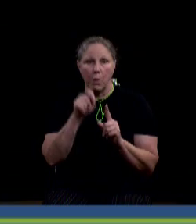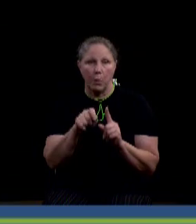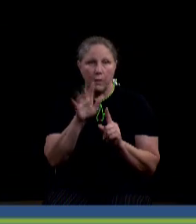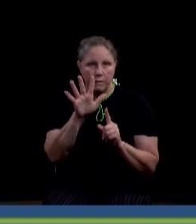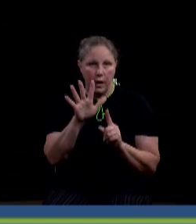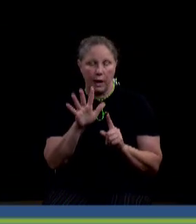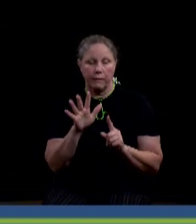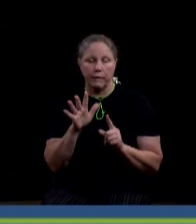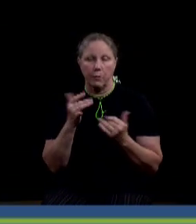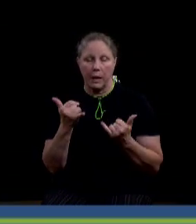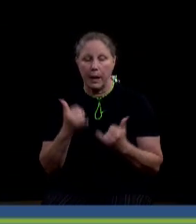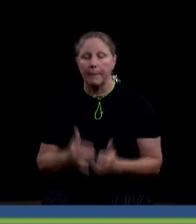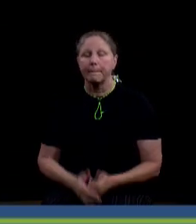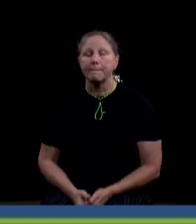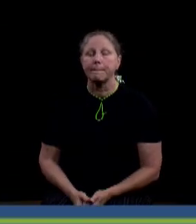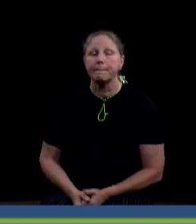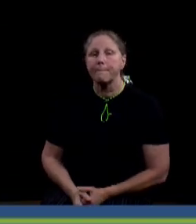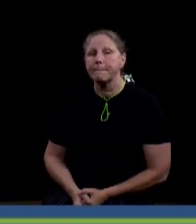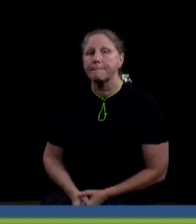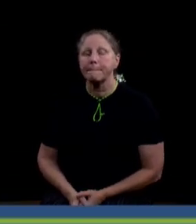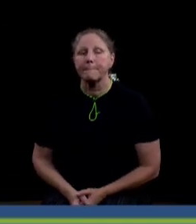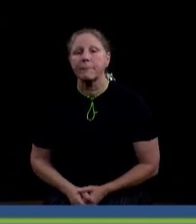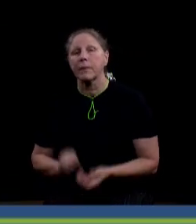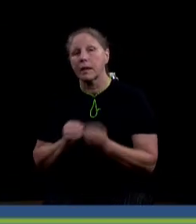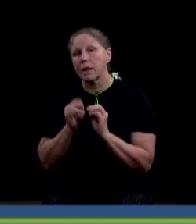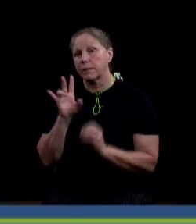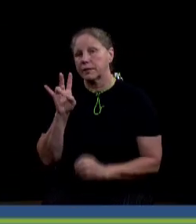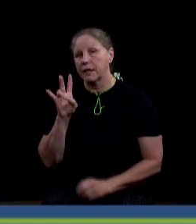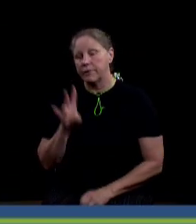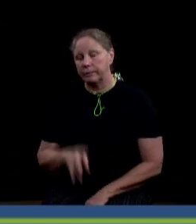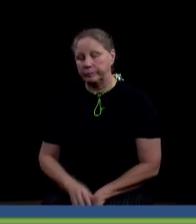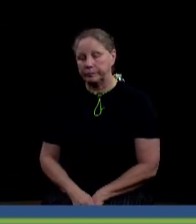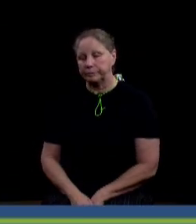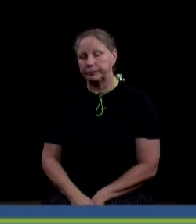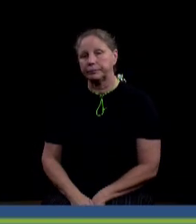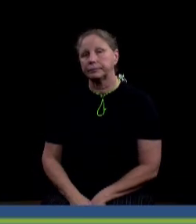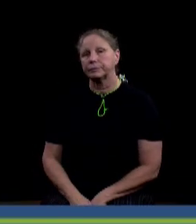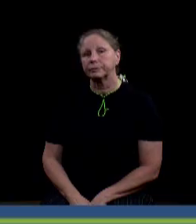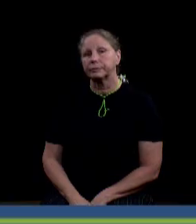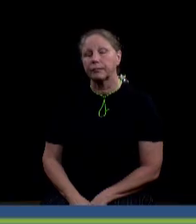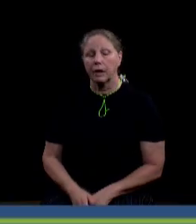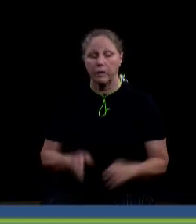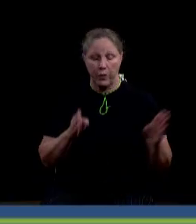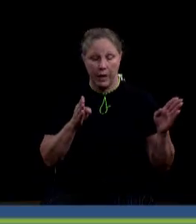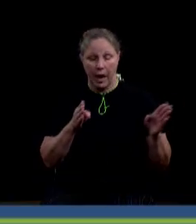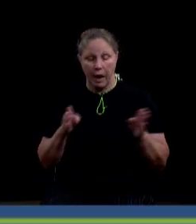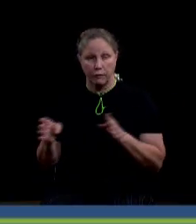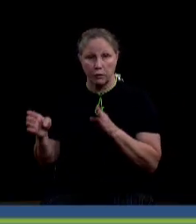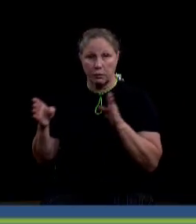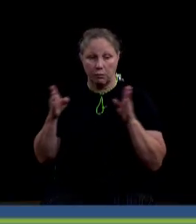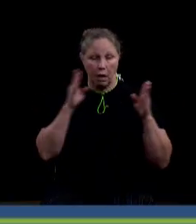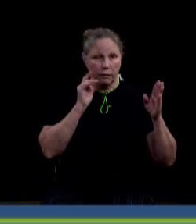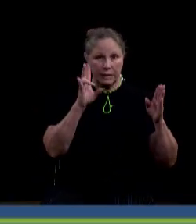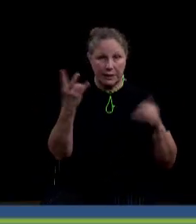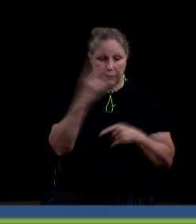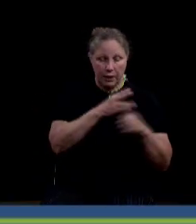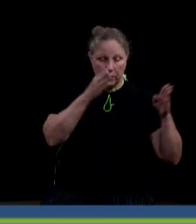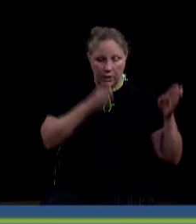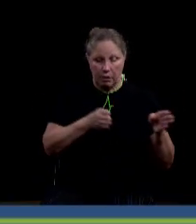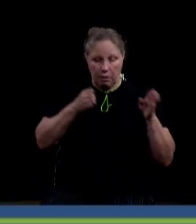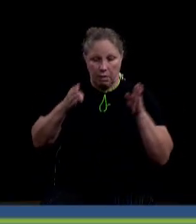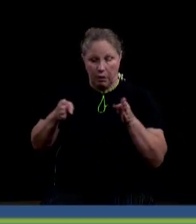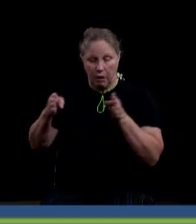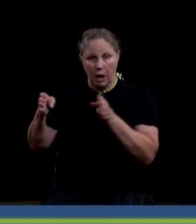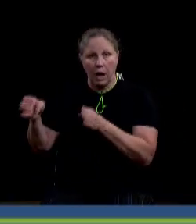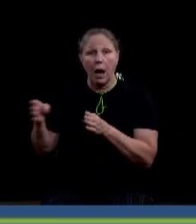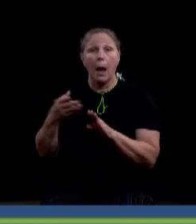number 7. So the rolling average daily count rate, prior to the openings, we were averaging 2 to 3 cases per day, and